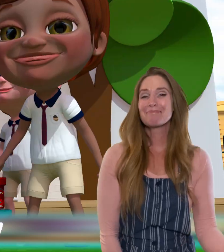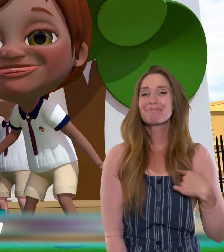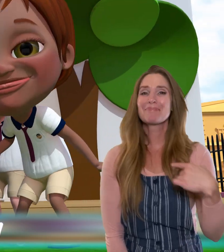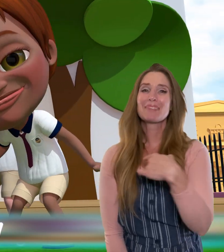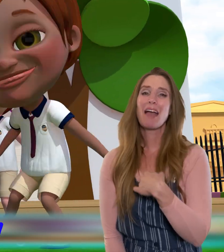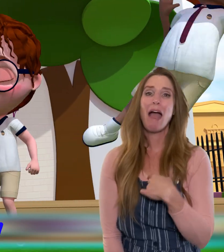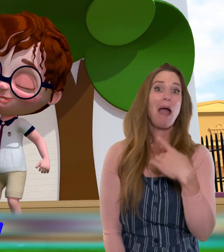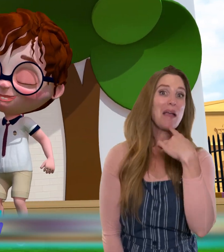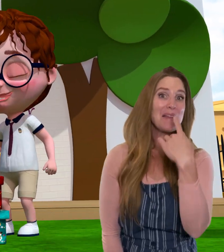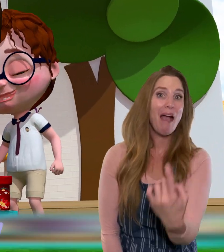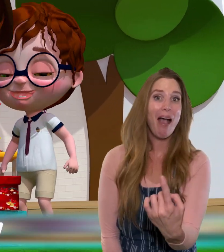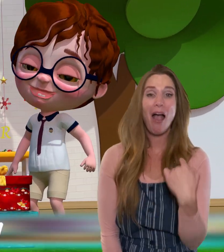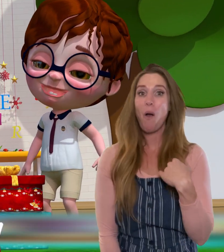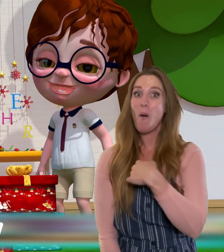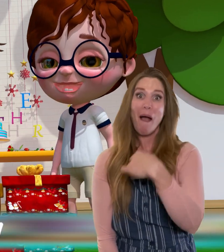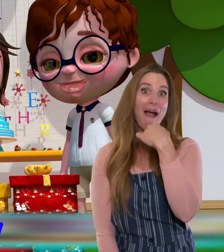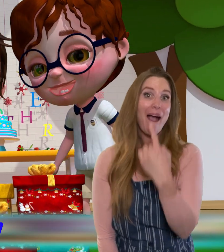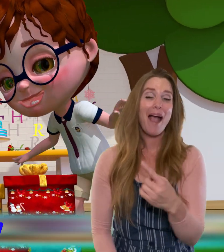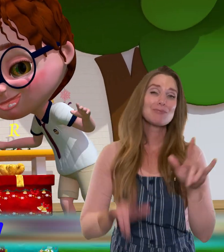We will say, we